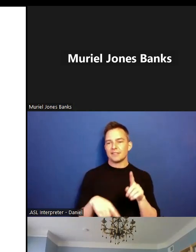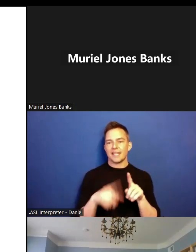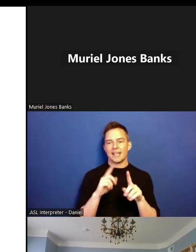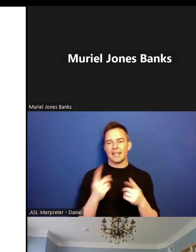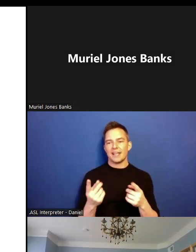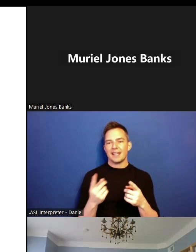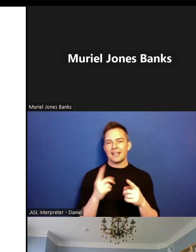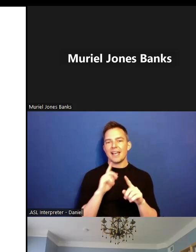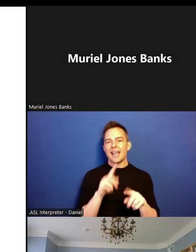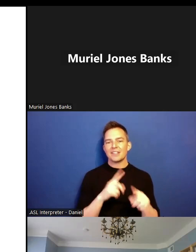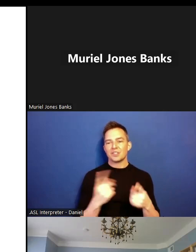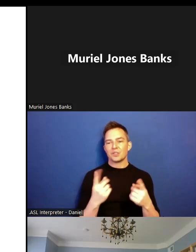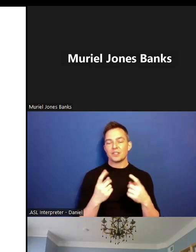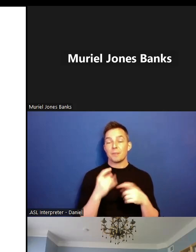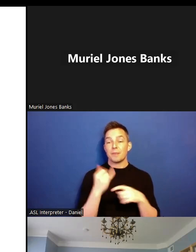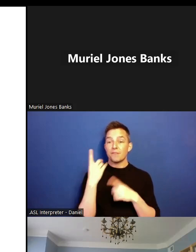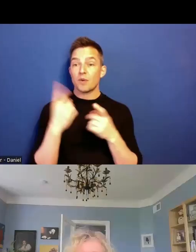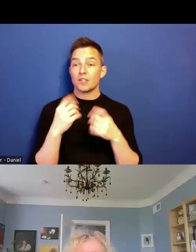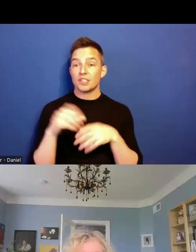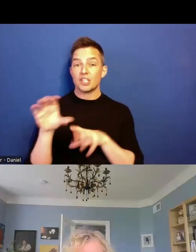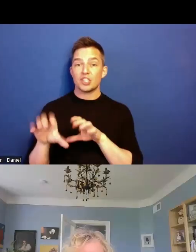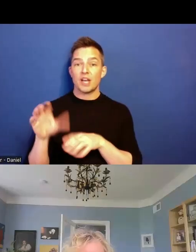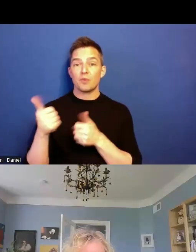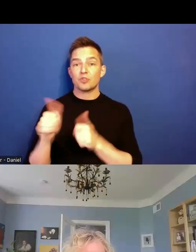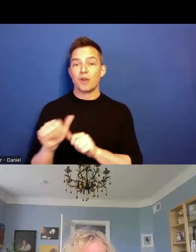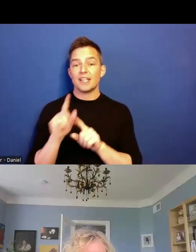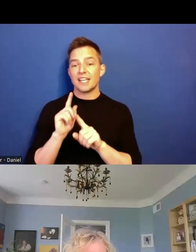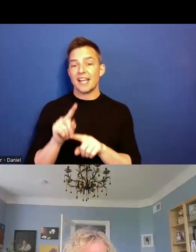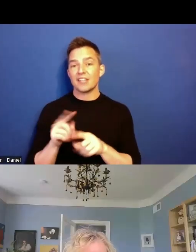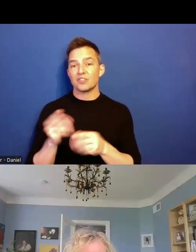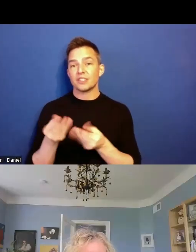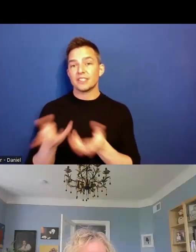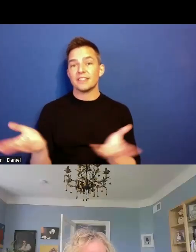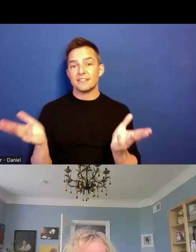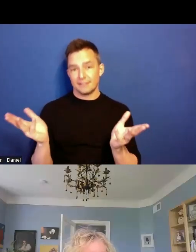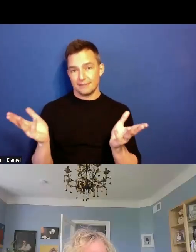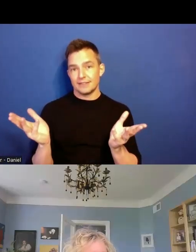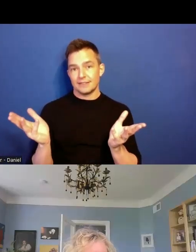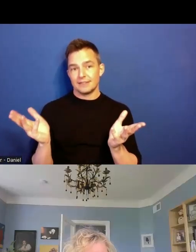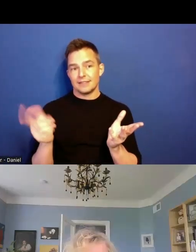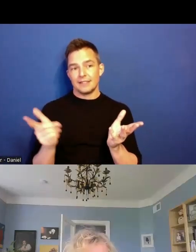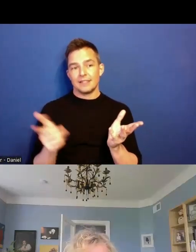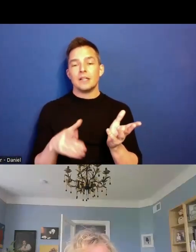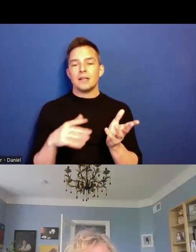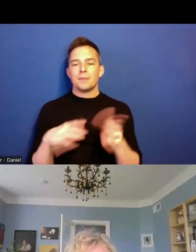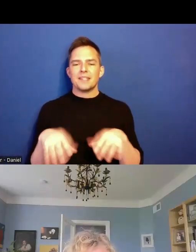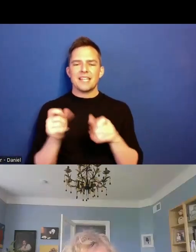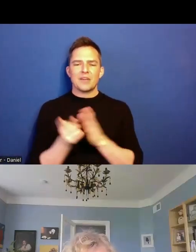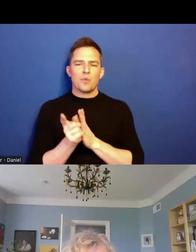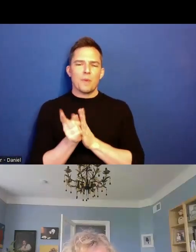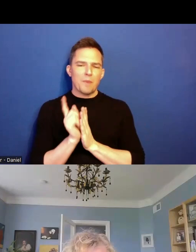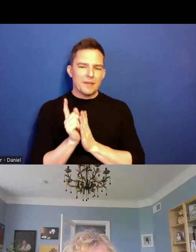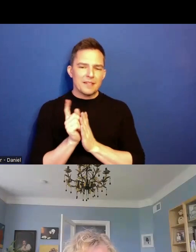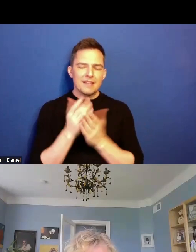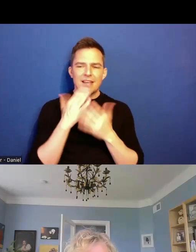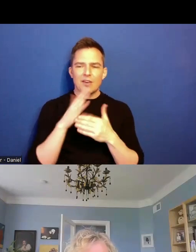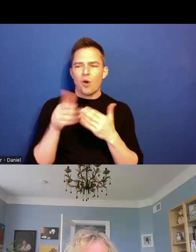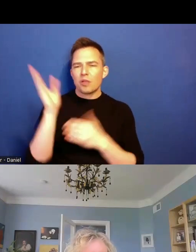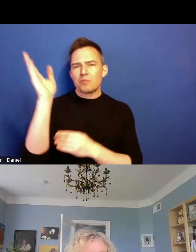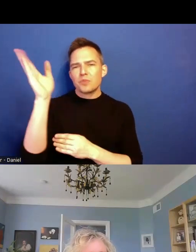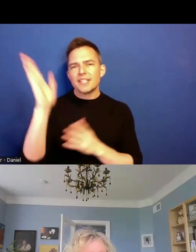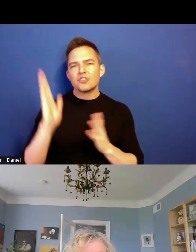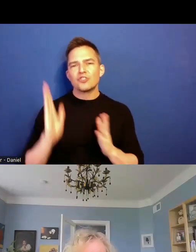questions, but if there are questions in the chat, we will do our best to get answers to you. I just want to take a minute and thank all of our